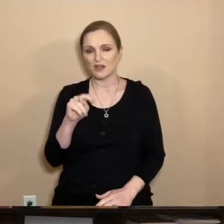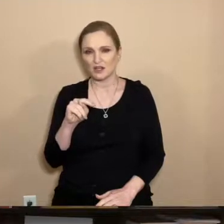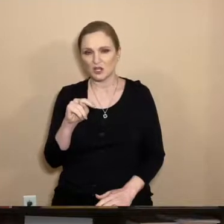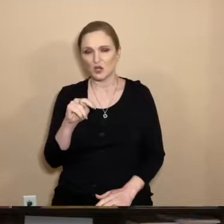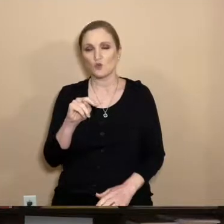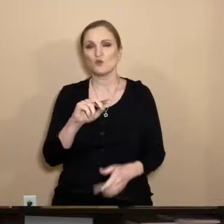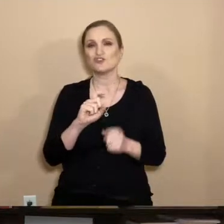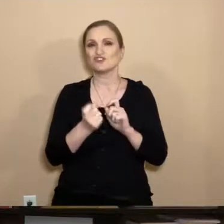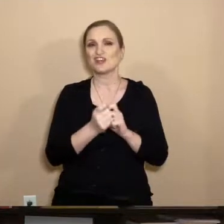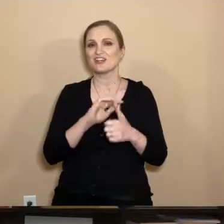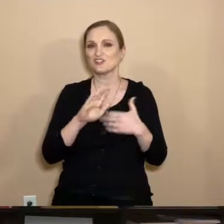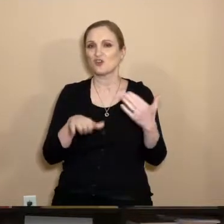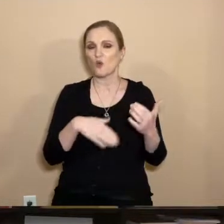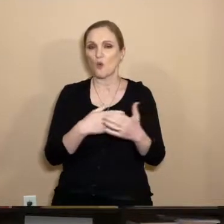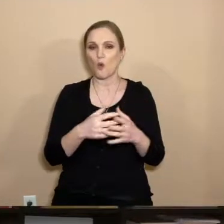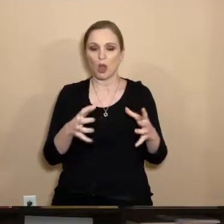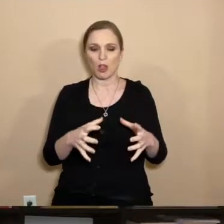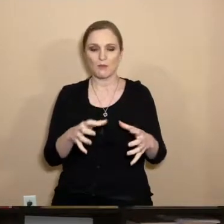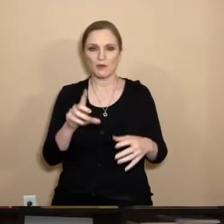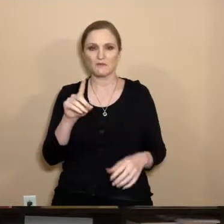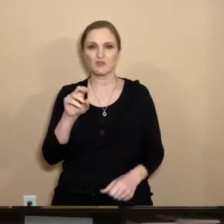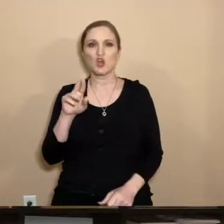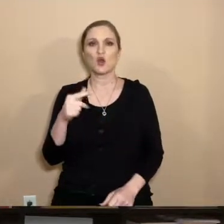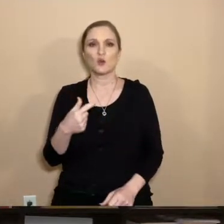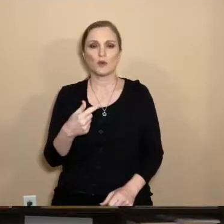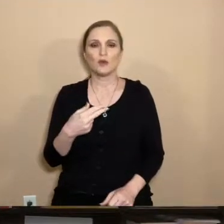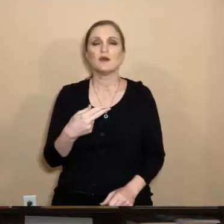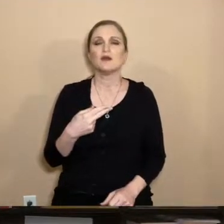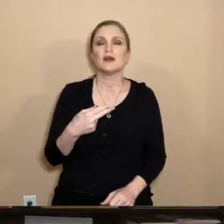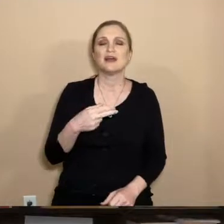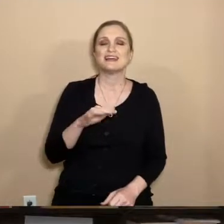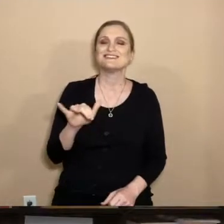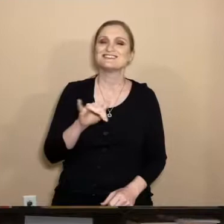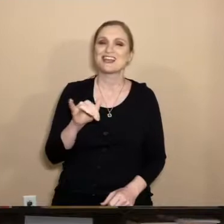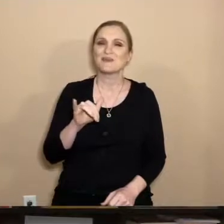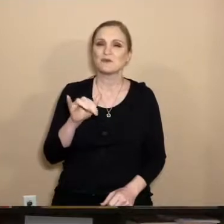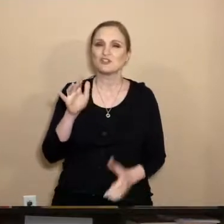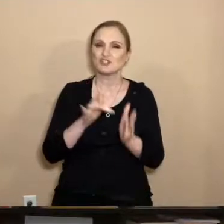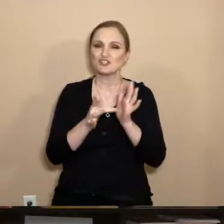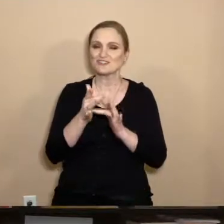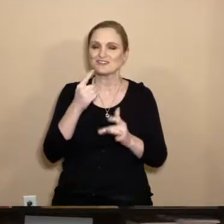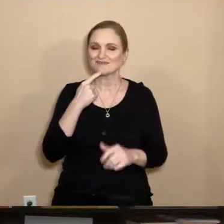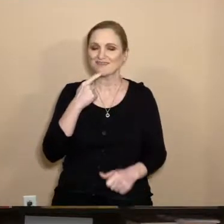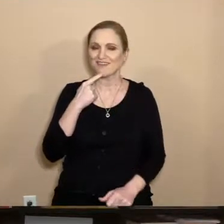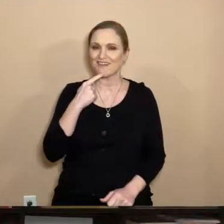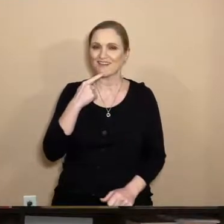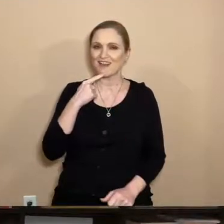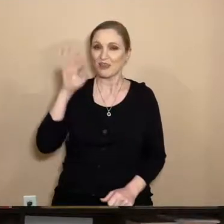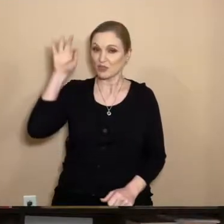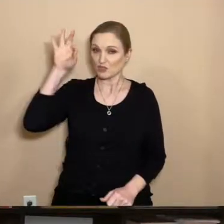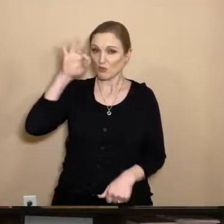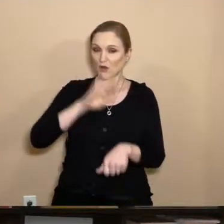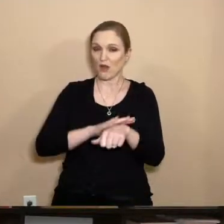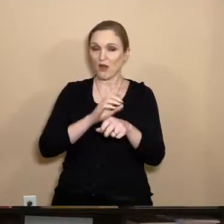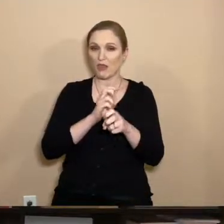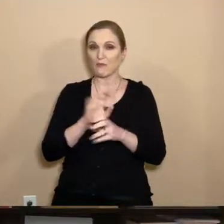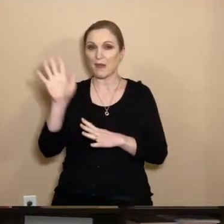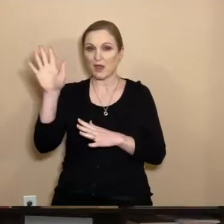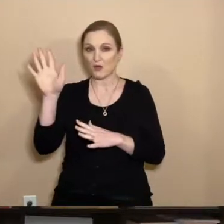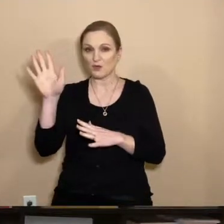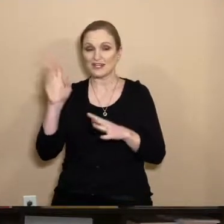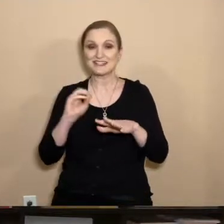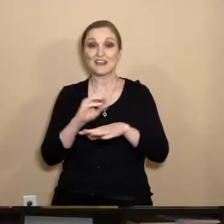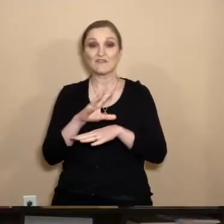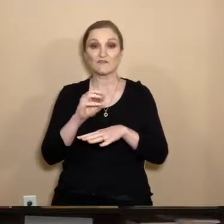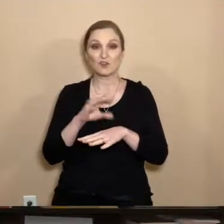dough. It's also similar to what Jesus had to say in the Sermon on the Mount when he talks about the influence that we have. And he says,